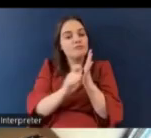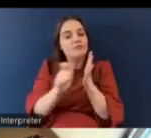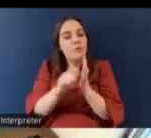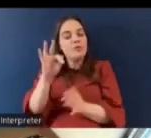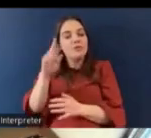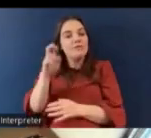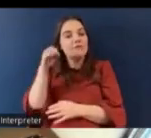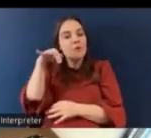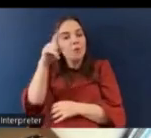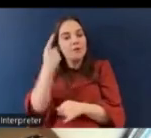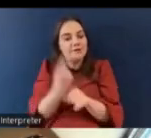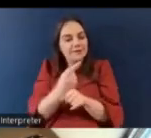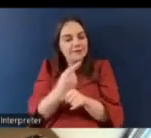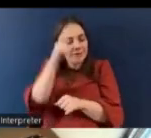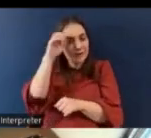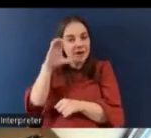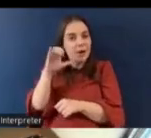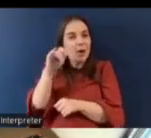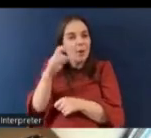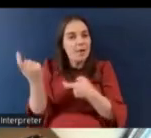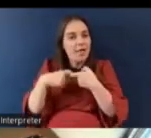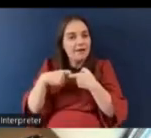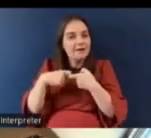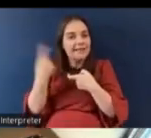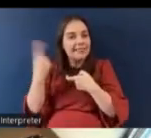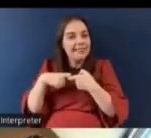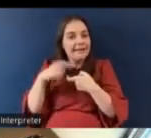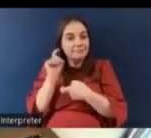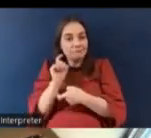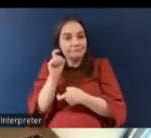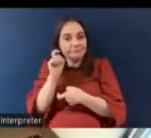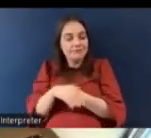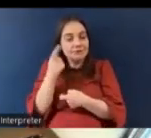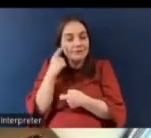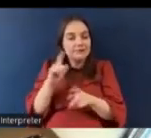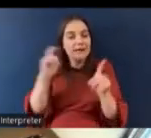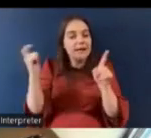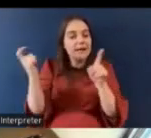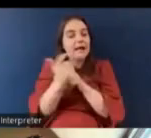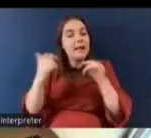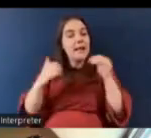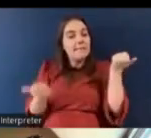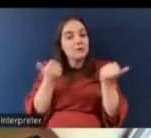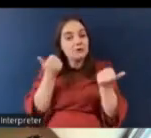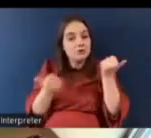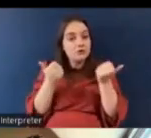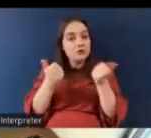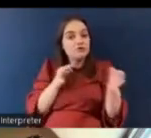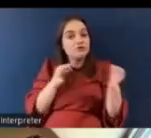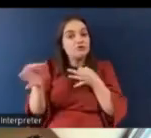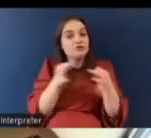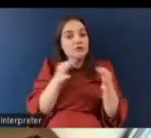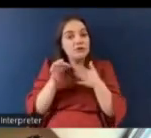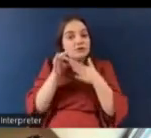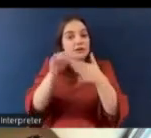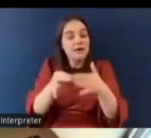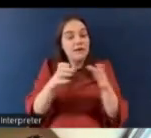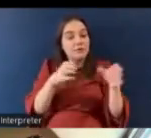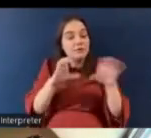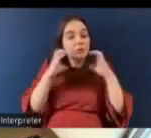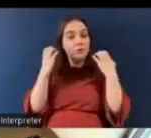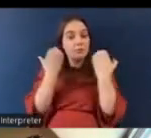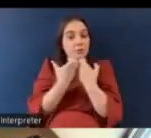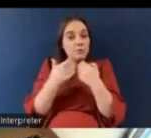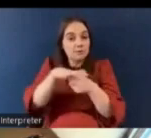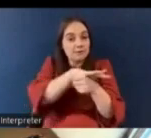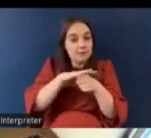the link to it in the chat. It's Climate Justice, a Strategy Guide for the Community Sector in Responding to Climate Change.